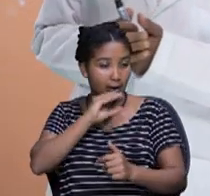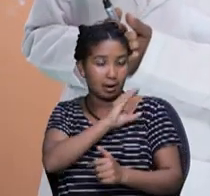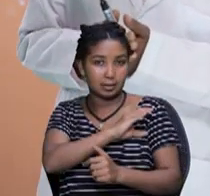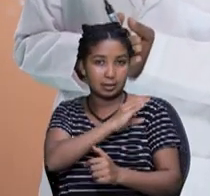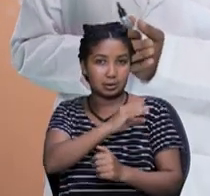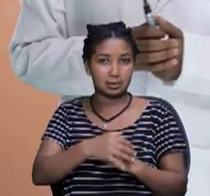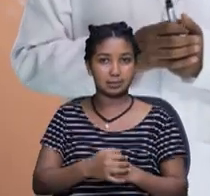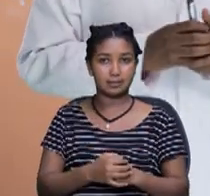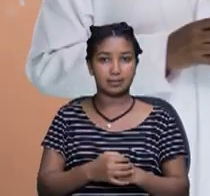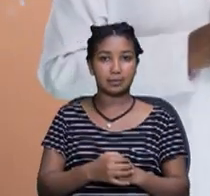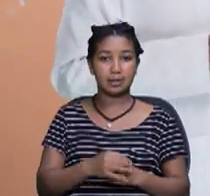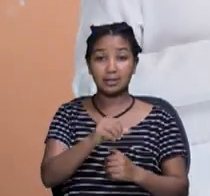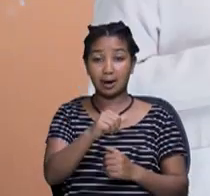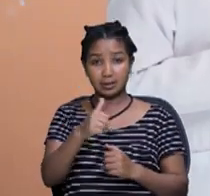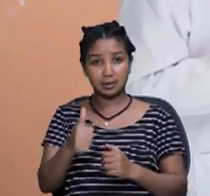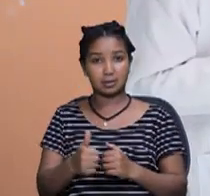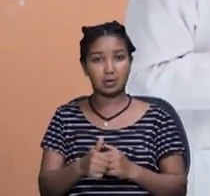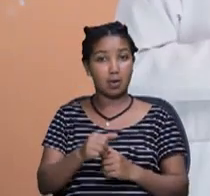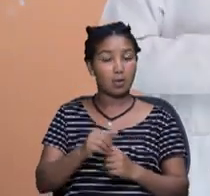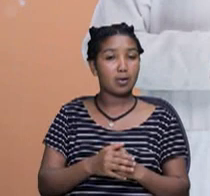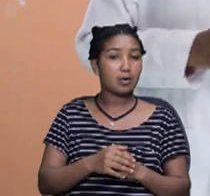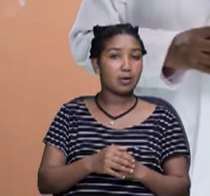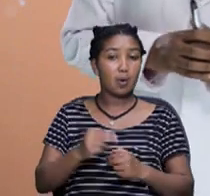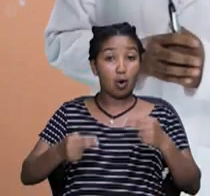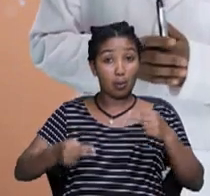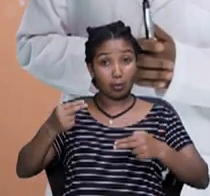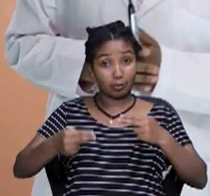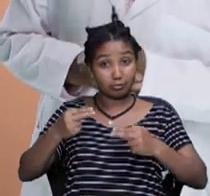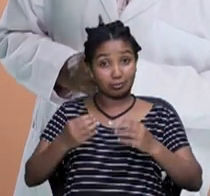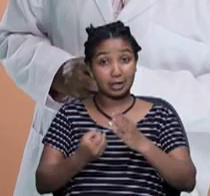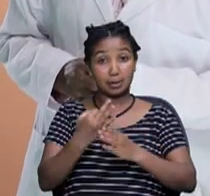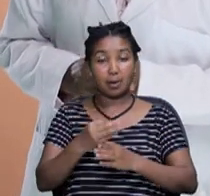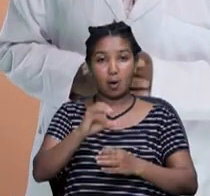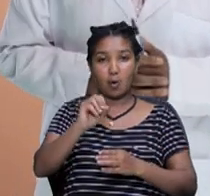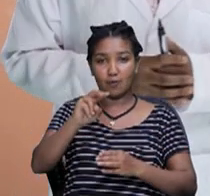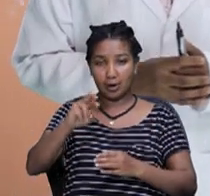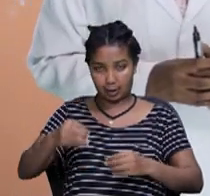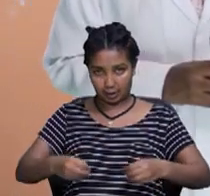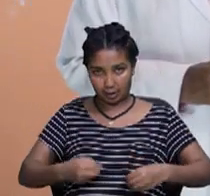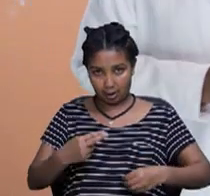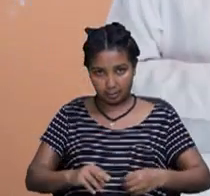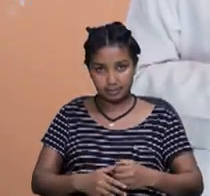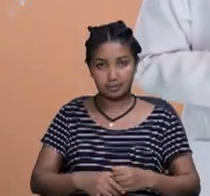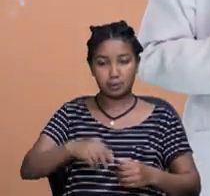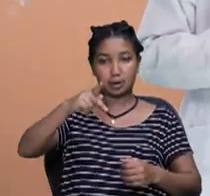characteristics. The other hormone secreted by ovary are